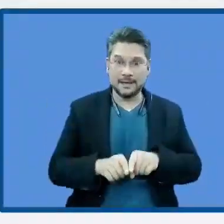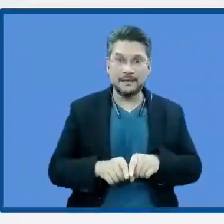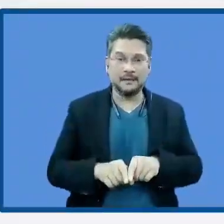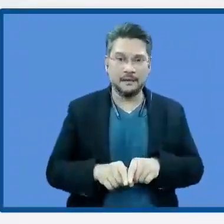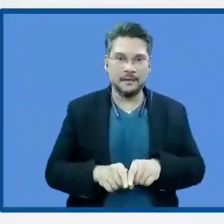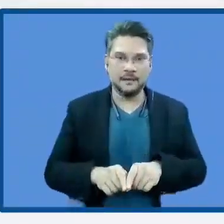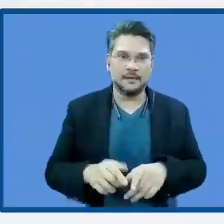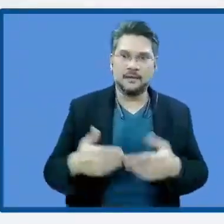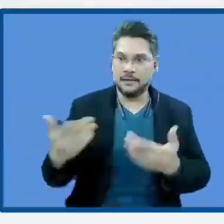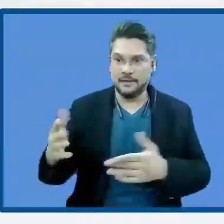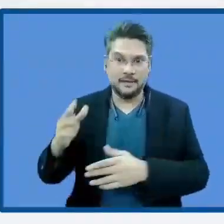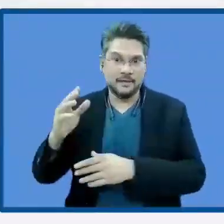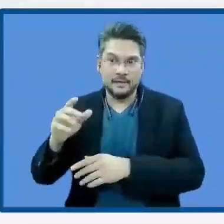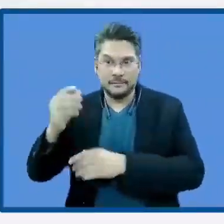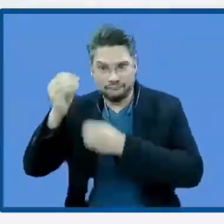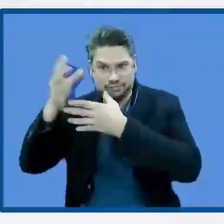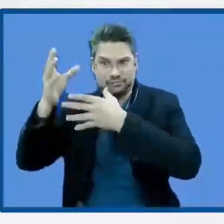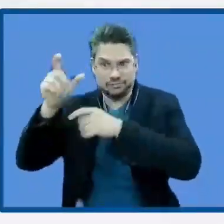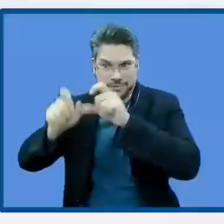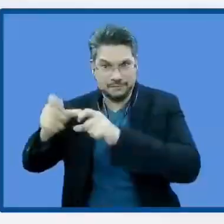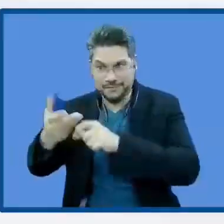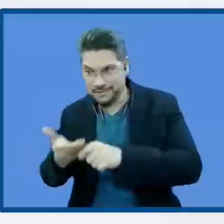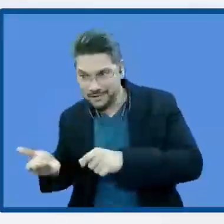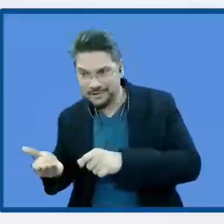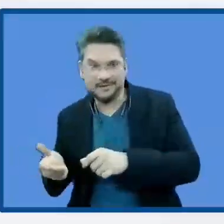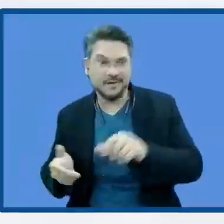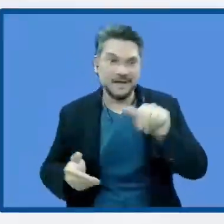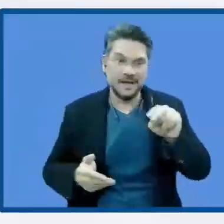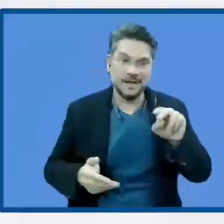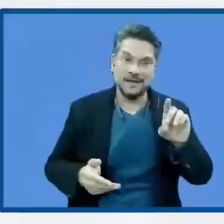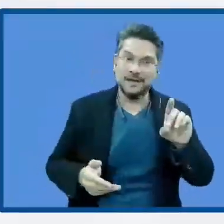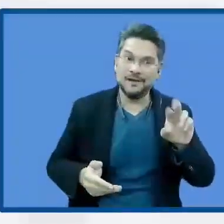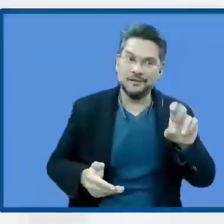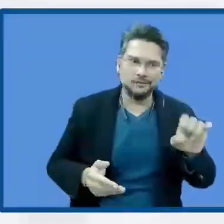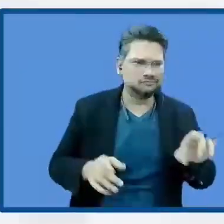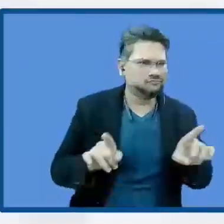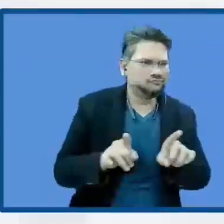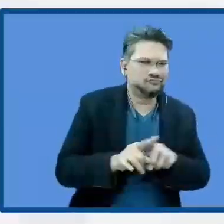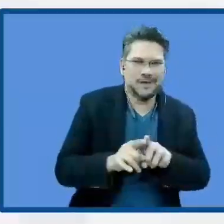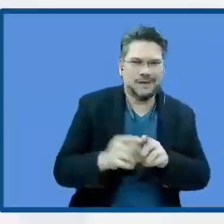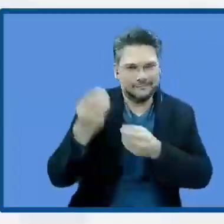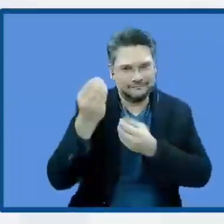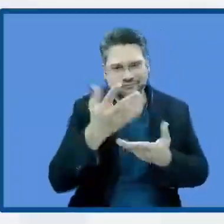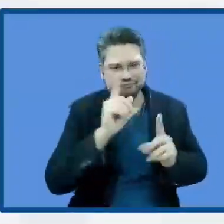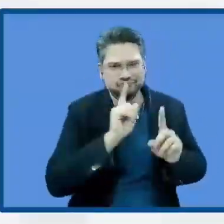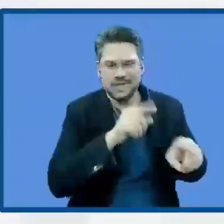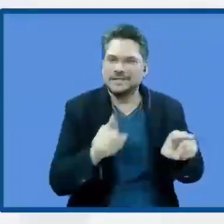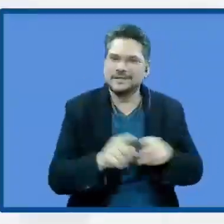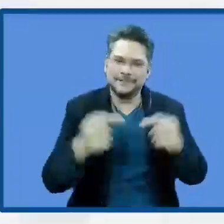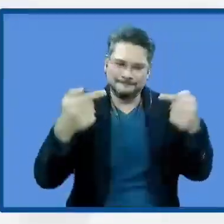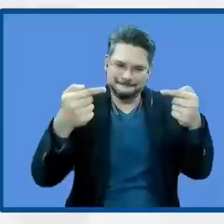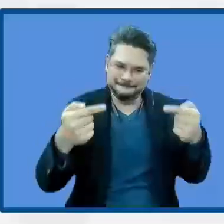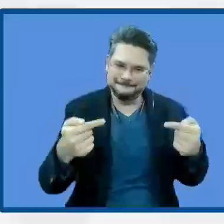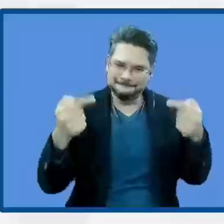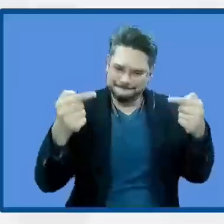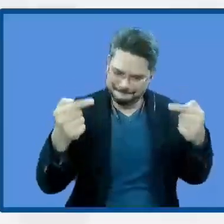of online have related at this time. So thank you for your contributions. So we're going